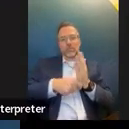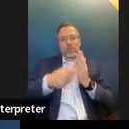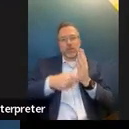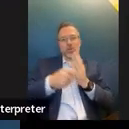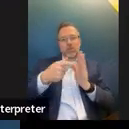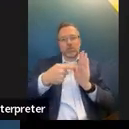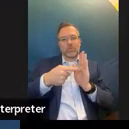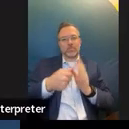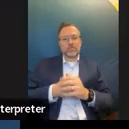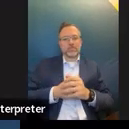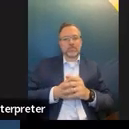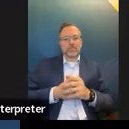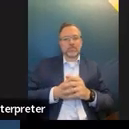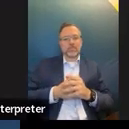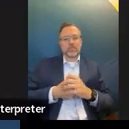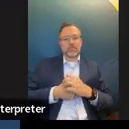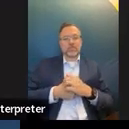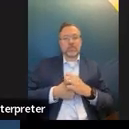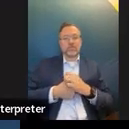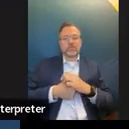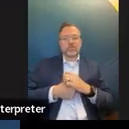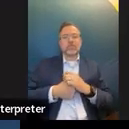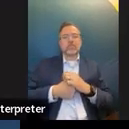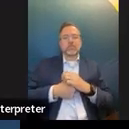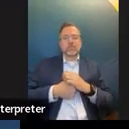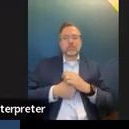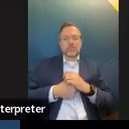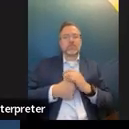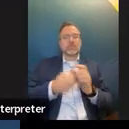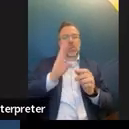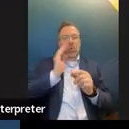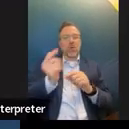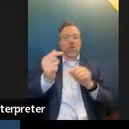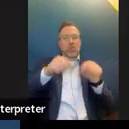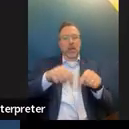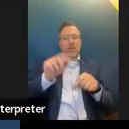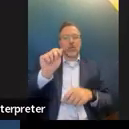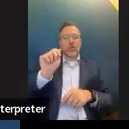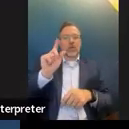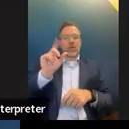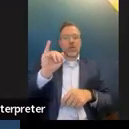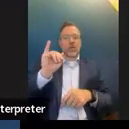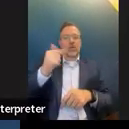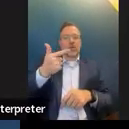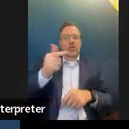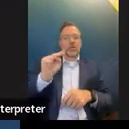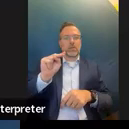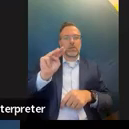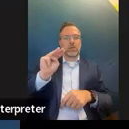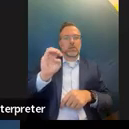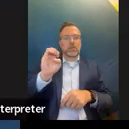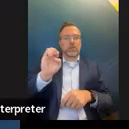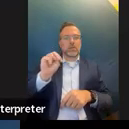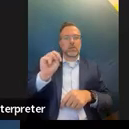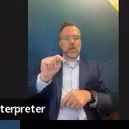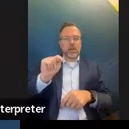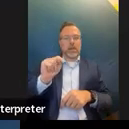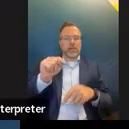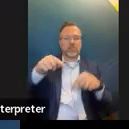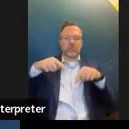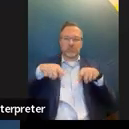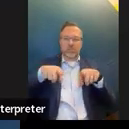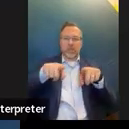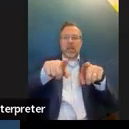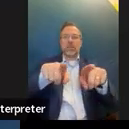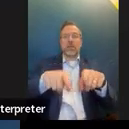All right, alignment. We're going to go back to alignment a lot. Each gap up in section 4,